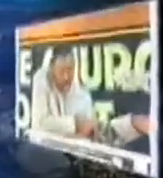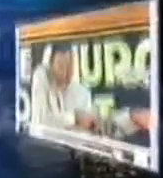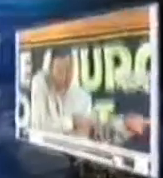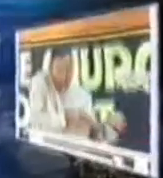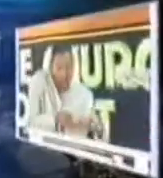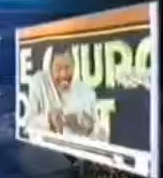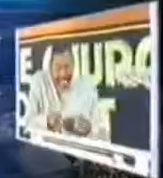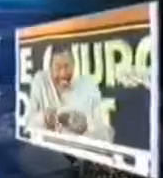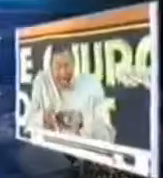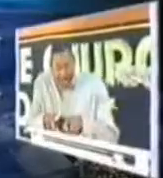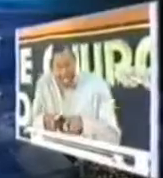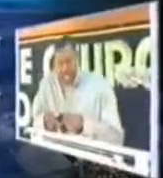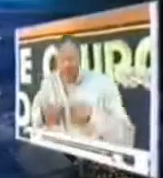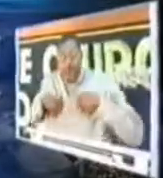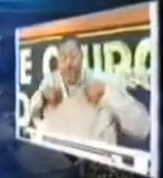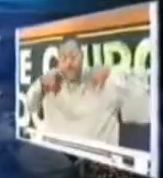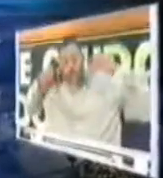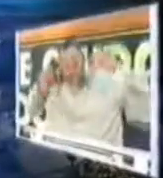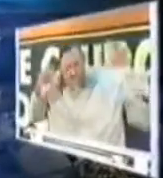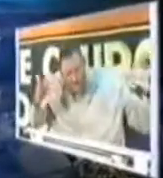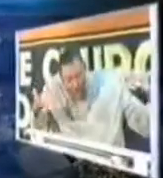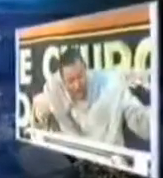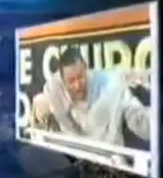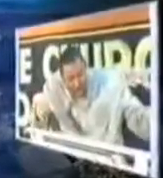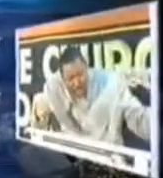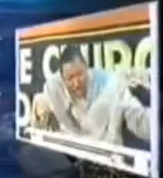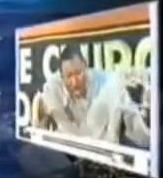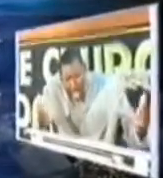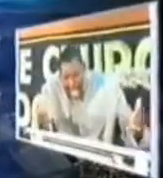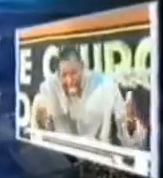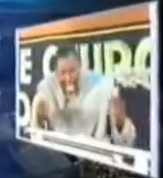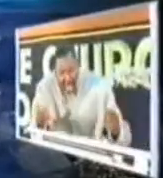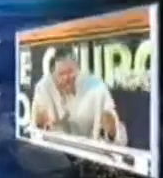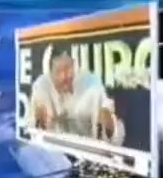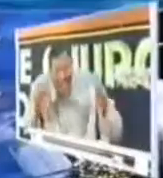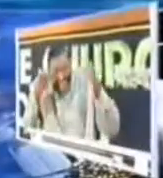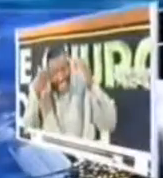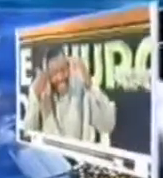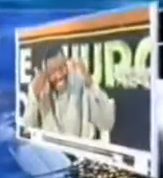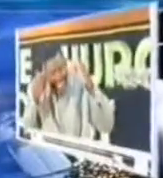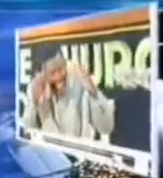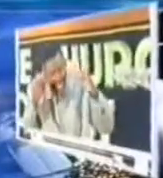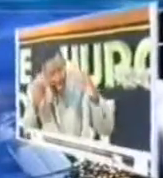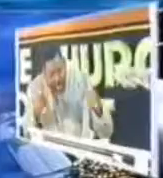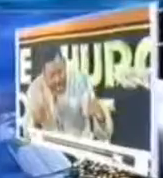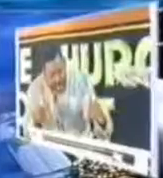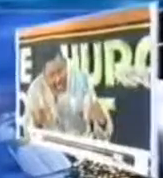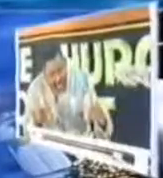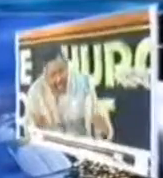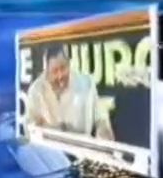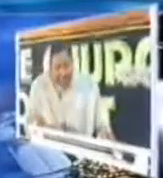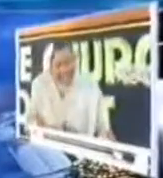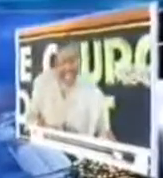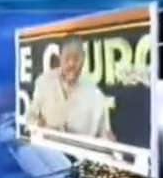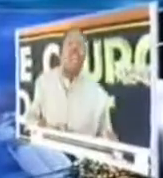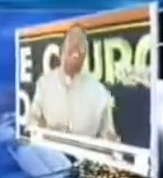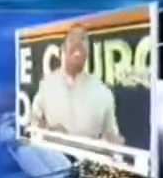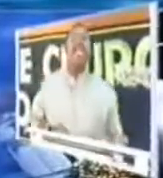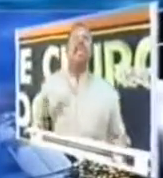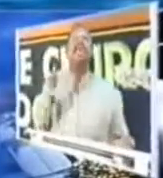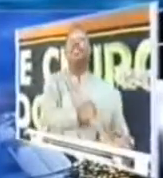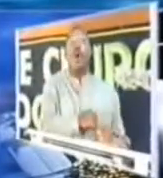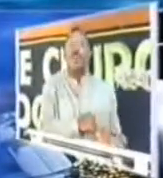sold Was it not in your own control? Why have you conceived this thing in your heart? You have not lied